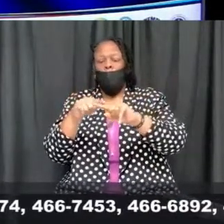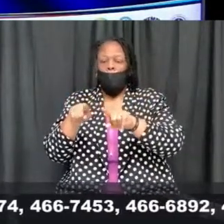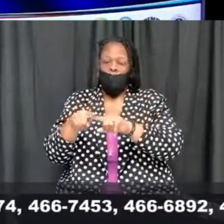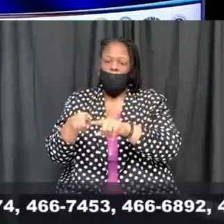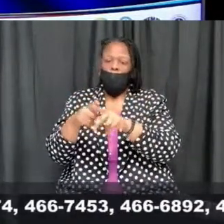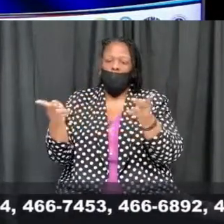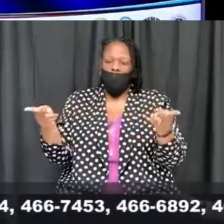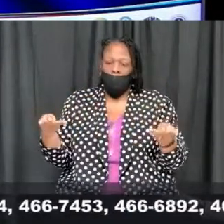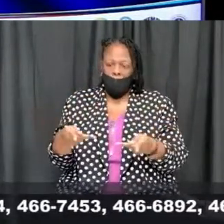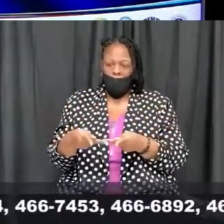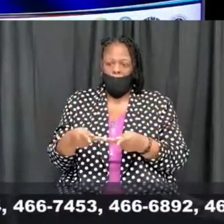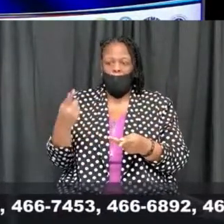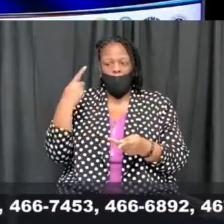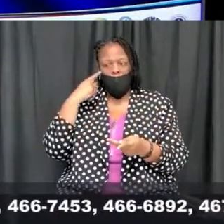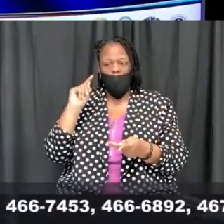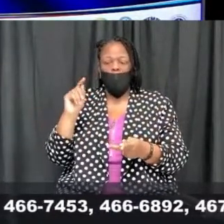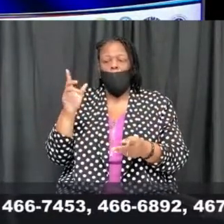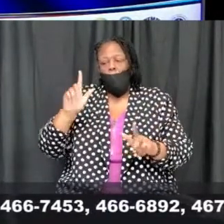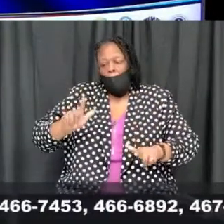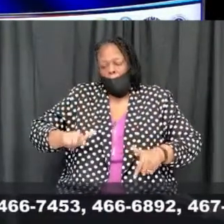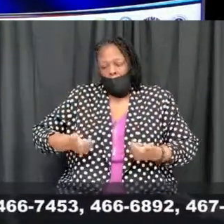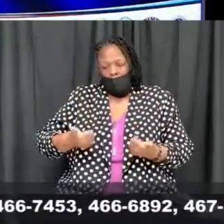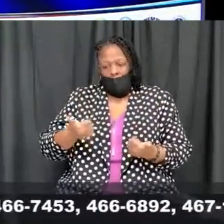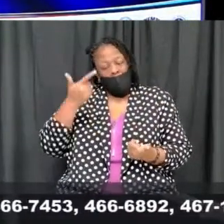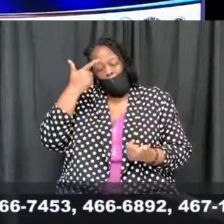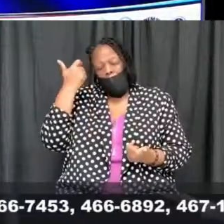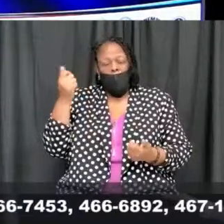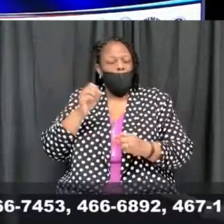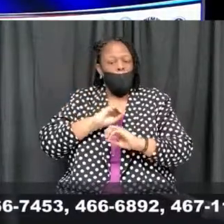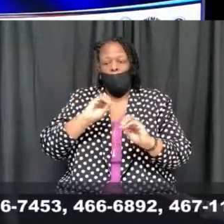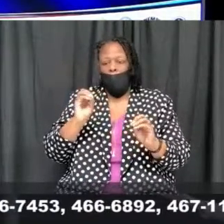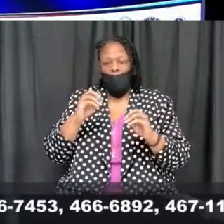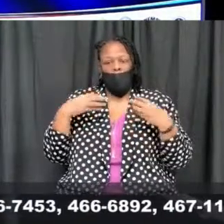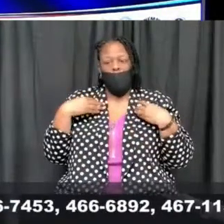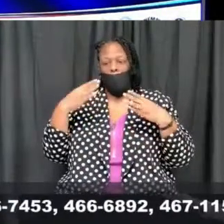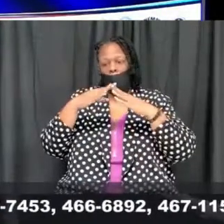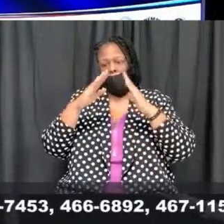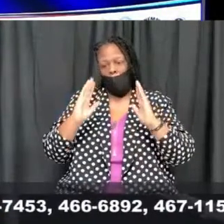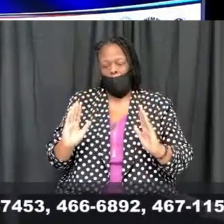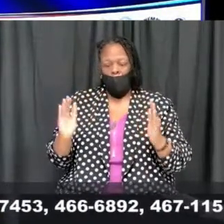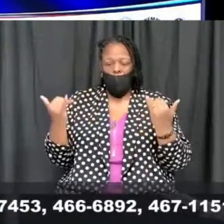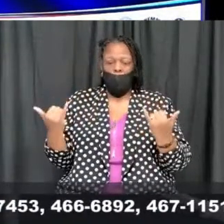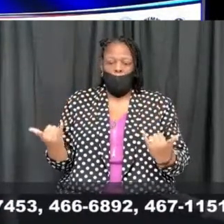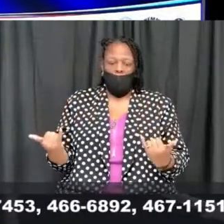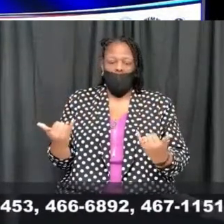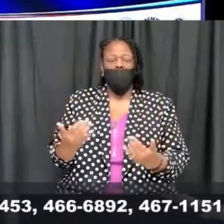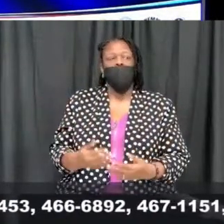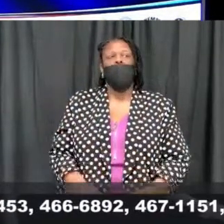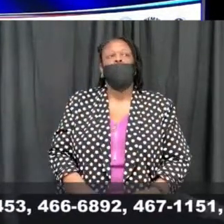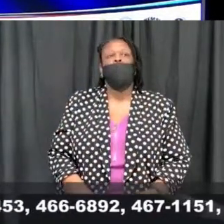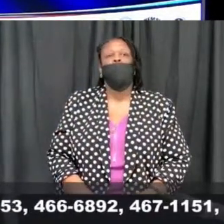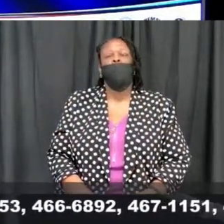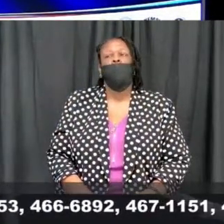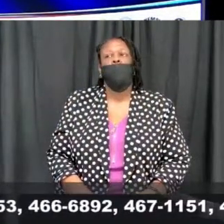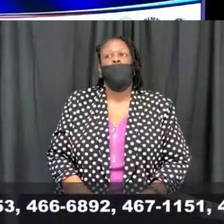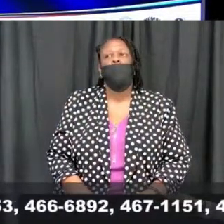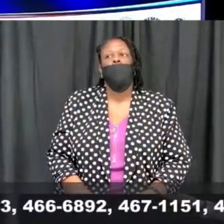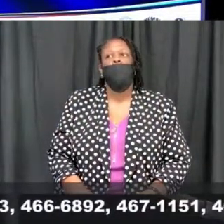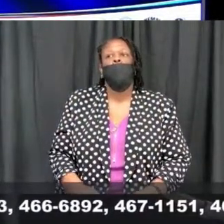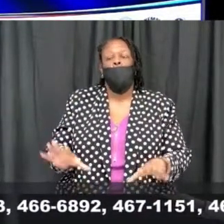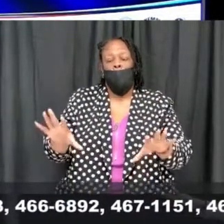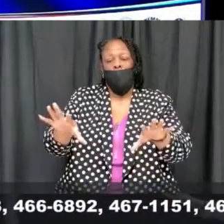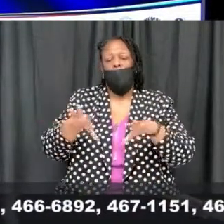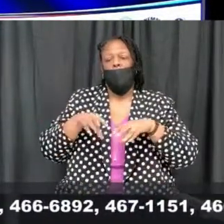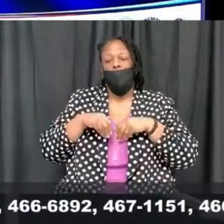Nevis when they will have potential candidates who will meet our criteria for being accepted into St. Kitts and